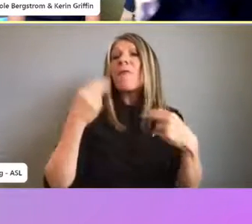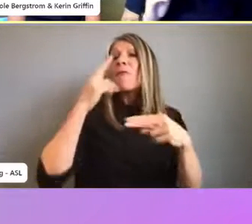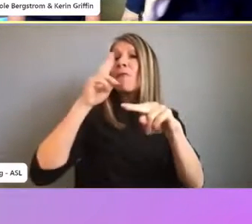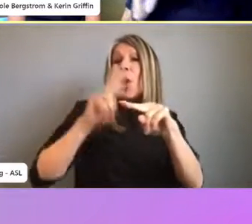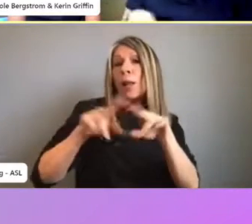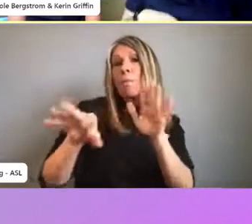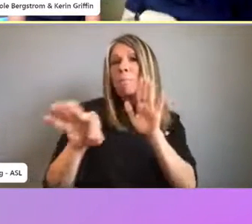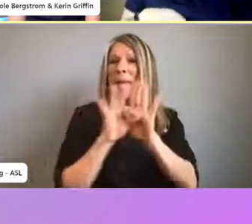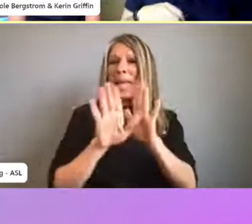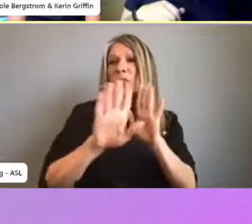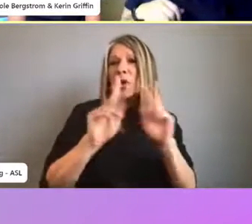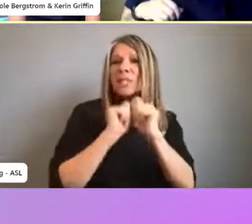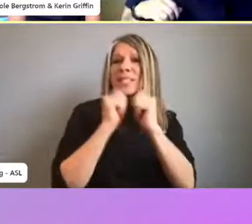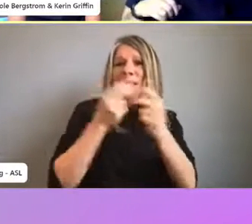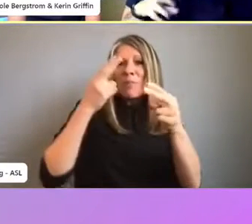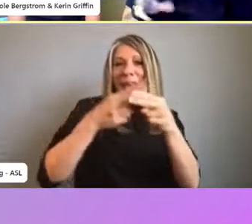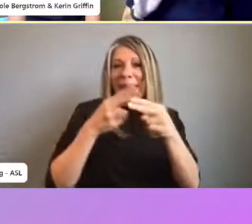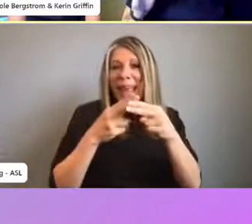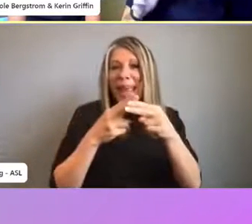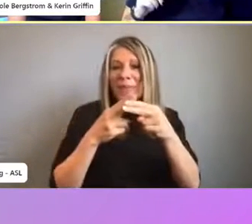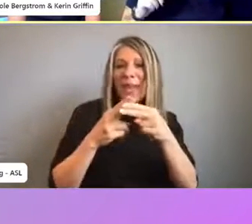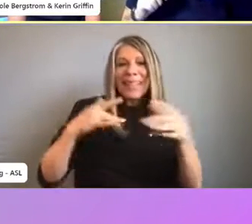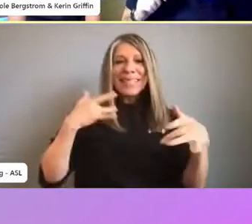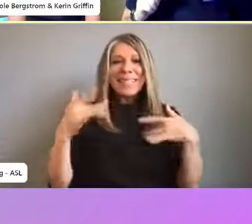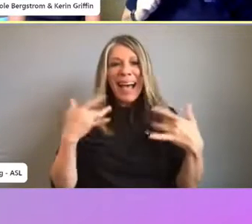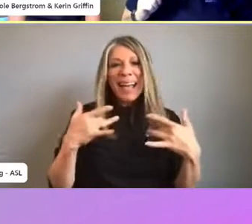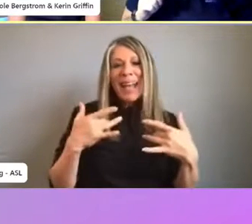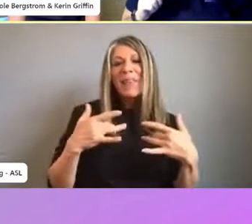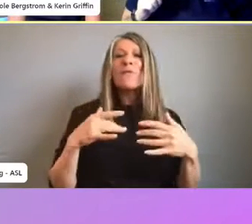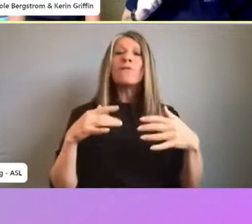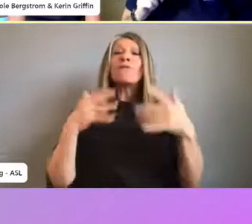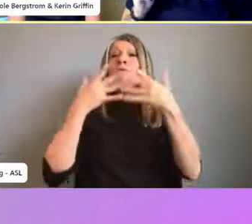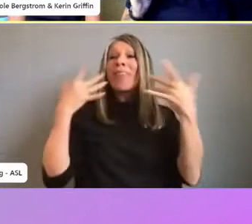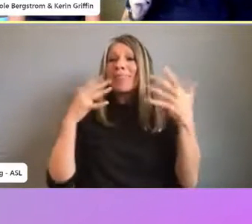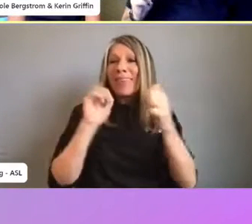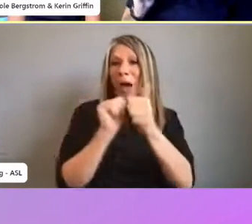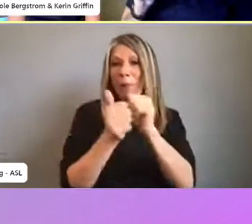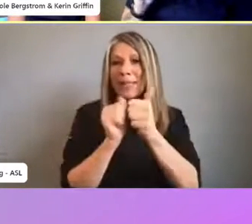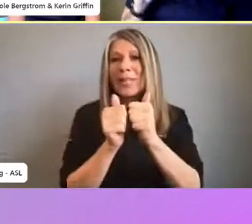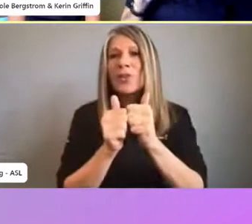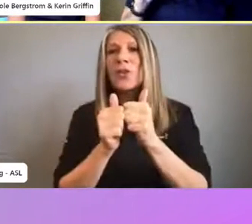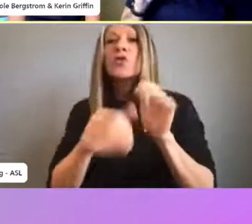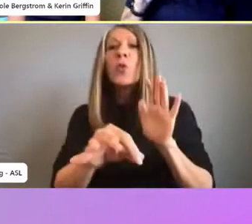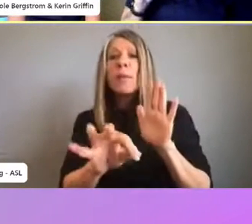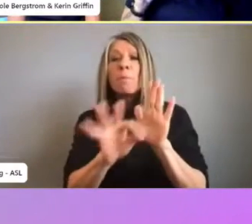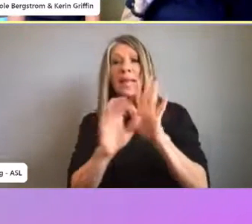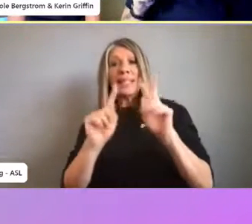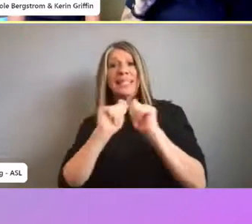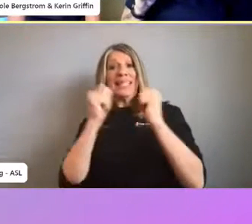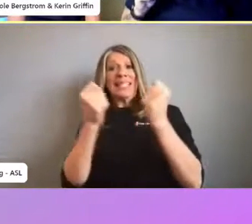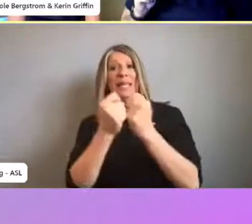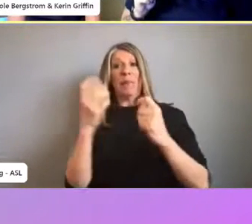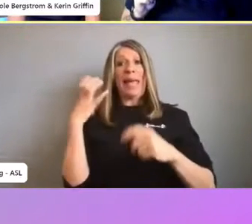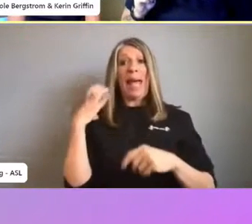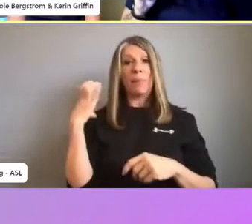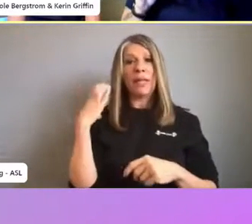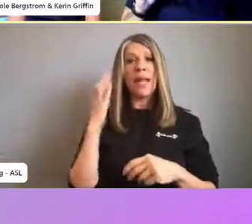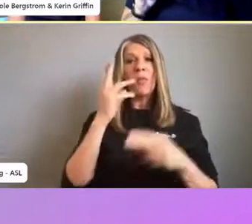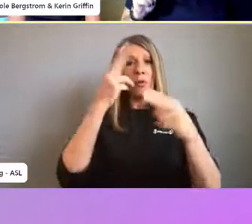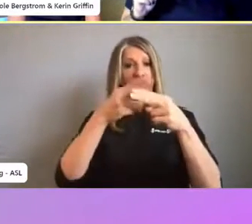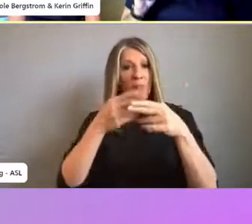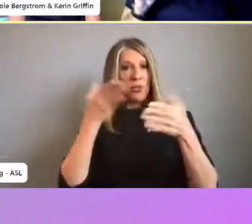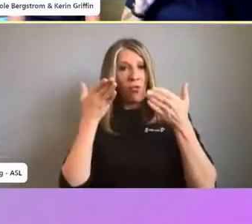team names got their excitement up for some friendly competition. So they chose a team captain, and here are their